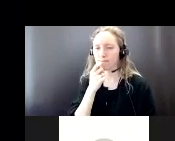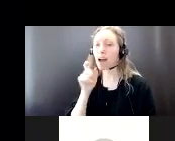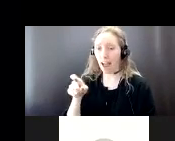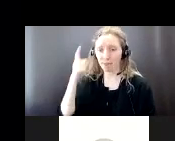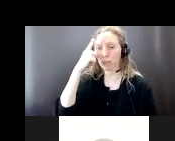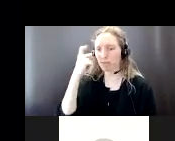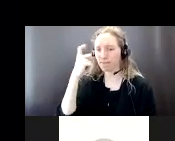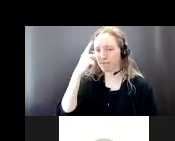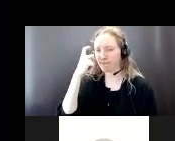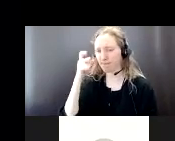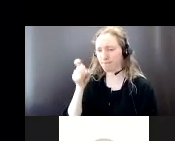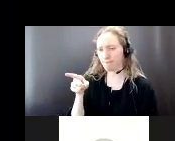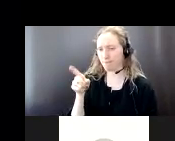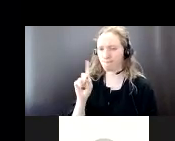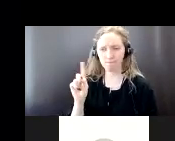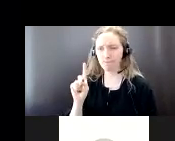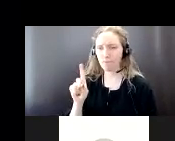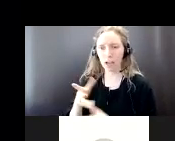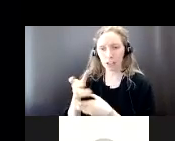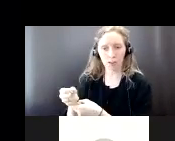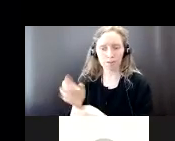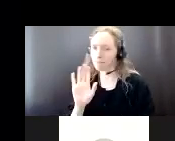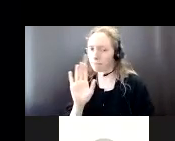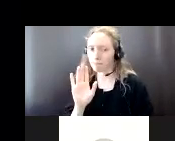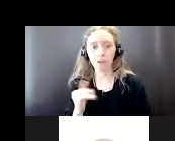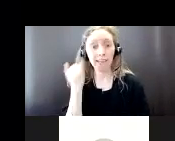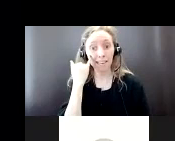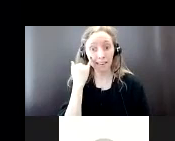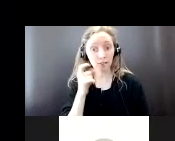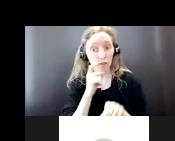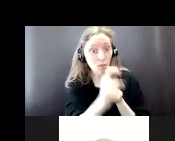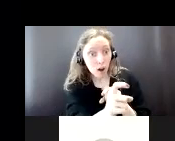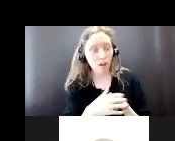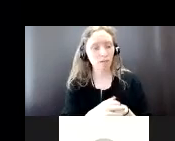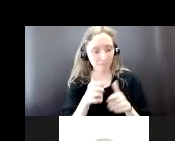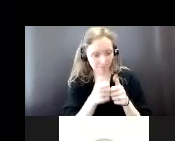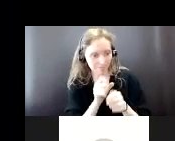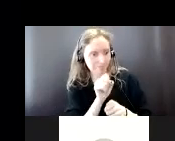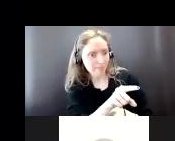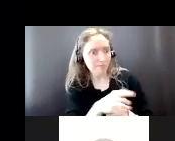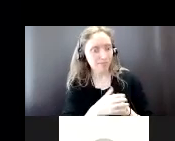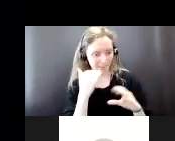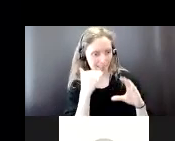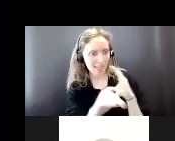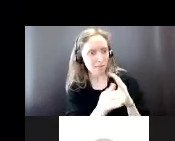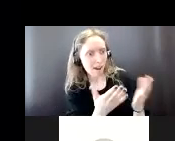text messages, what should you be doing? Hang up, delete, ignore